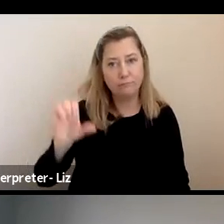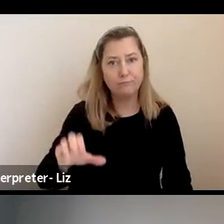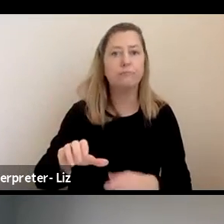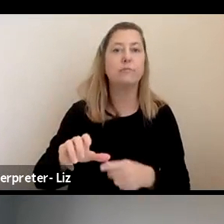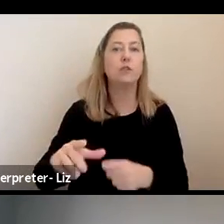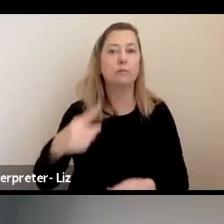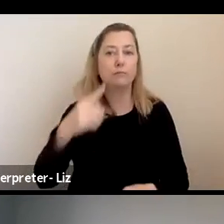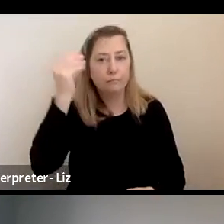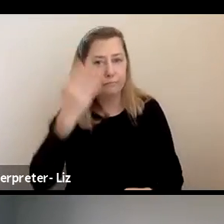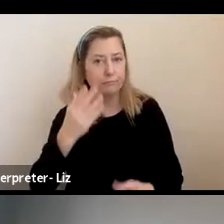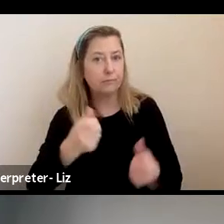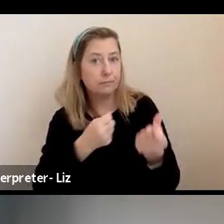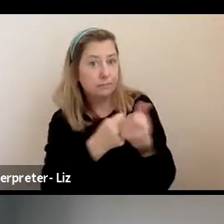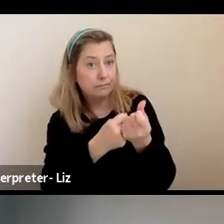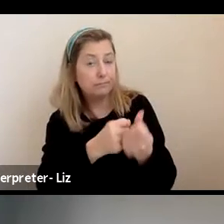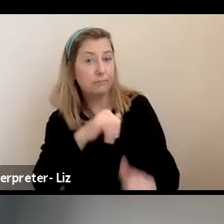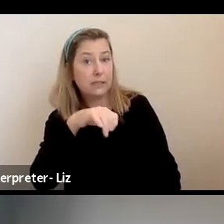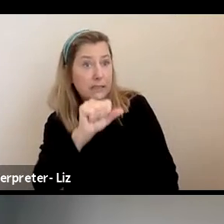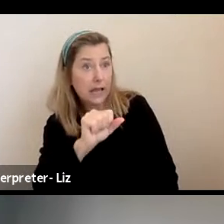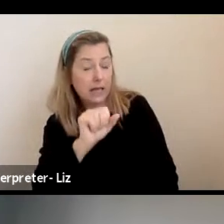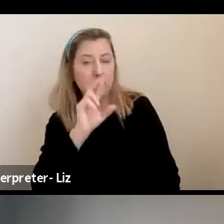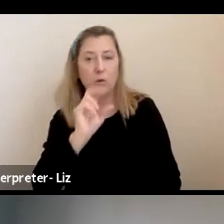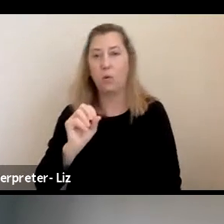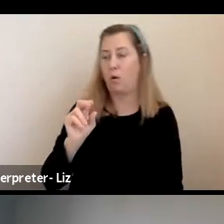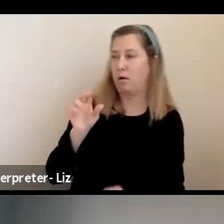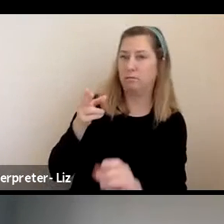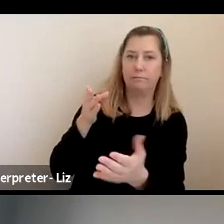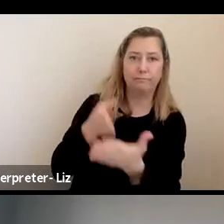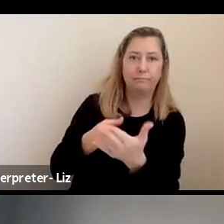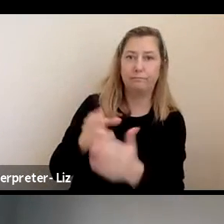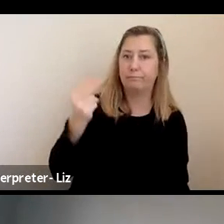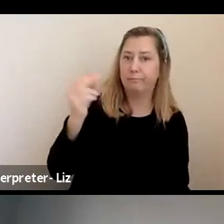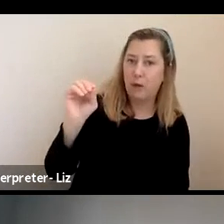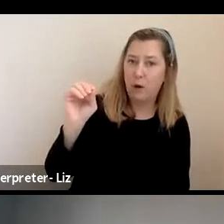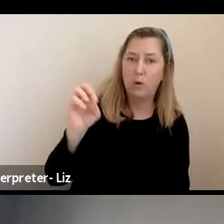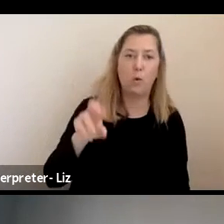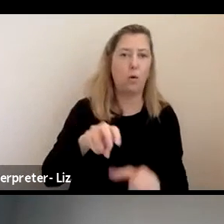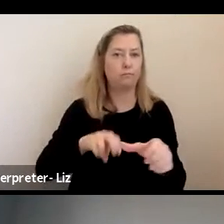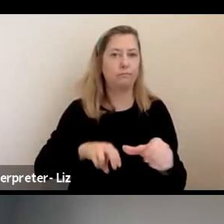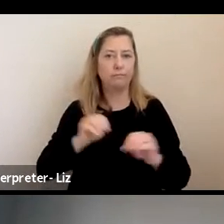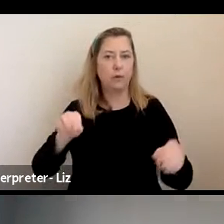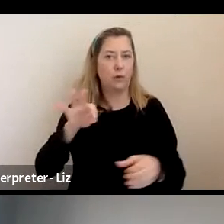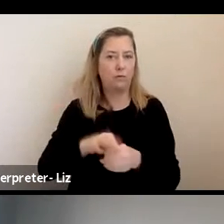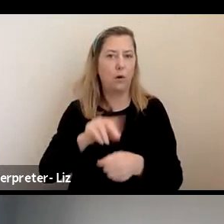indicate support, yes or no, or abstain.